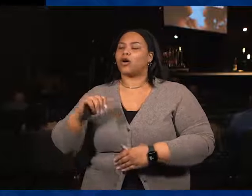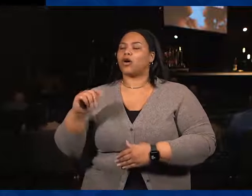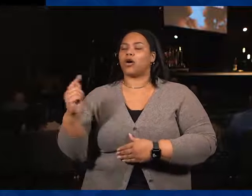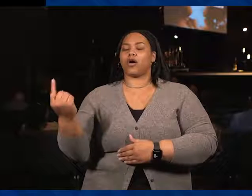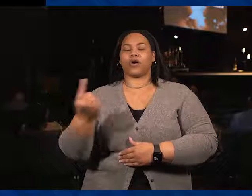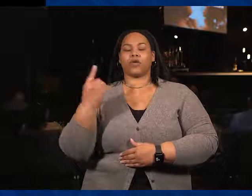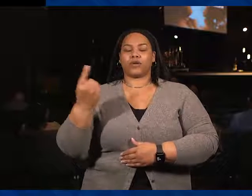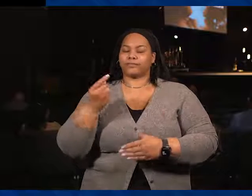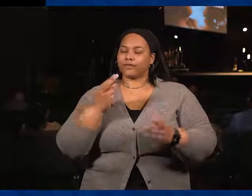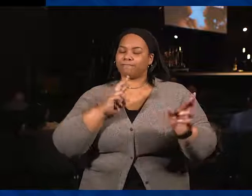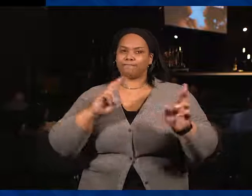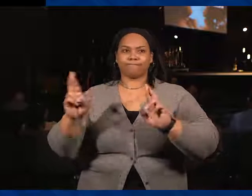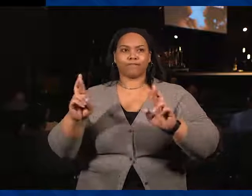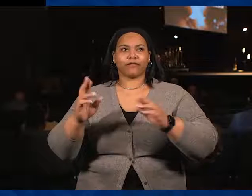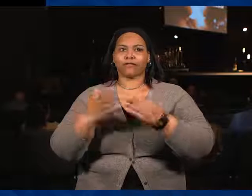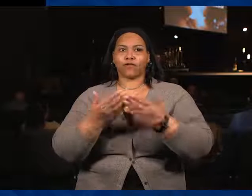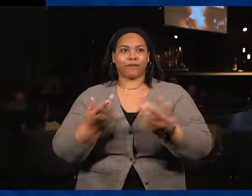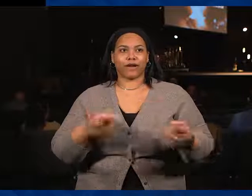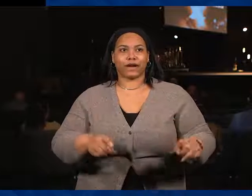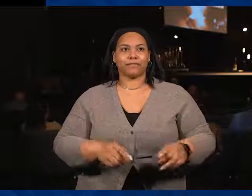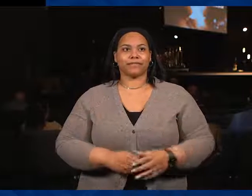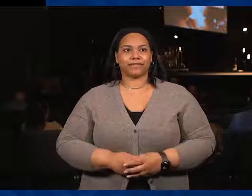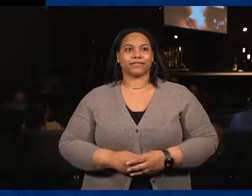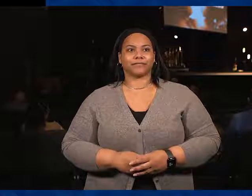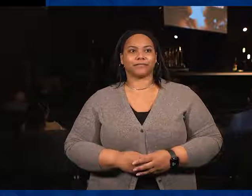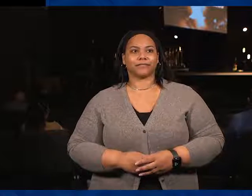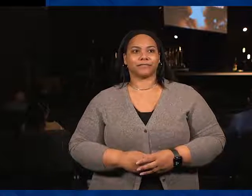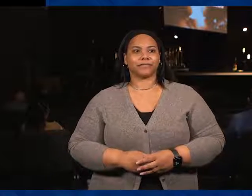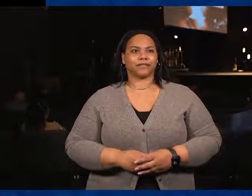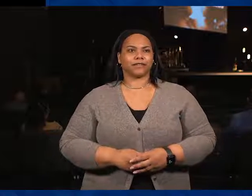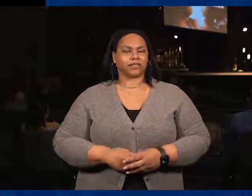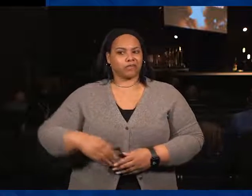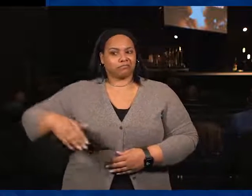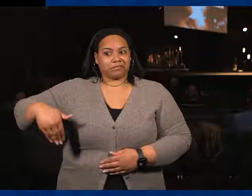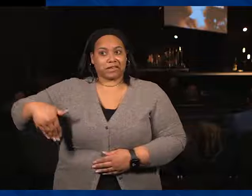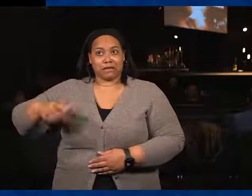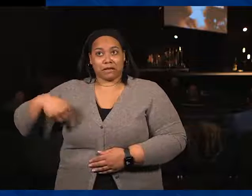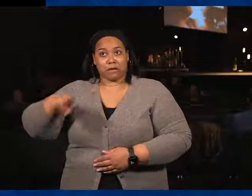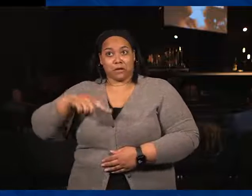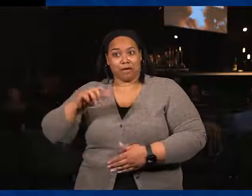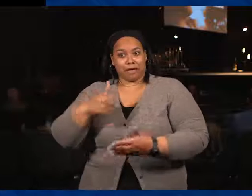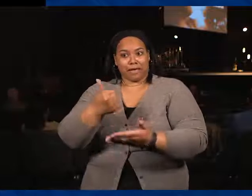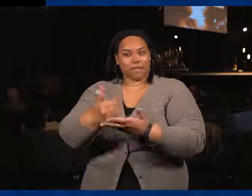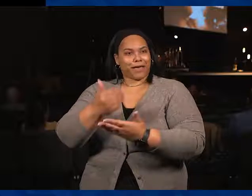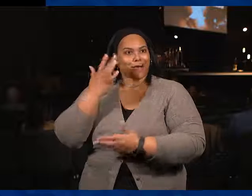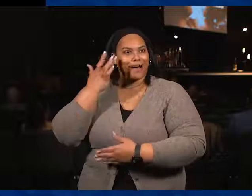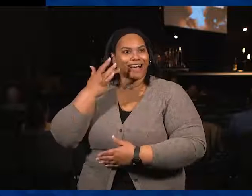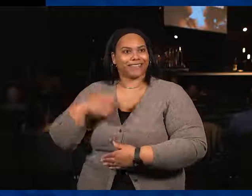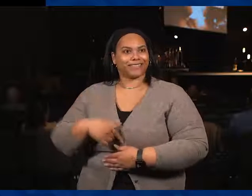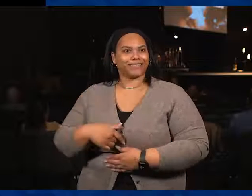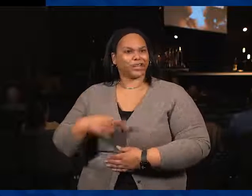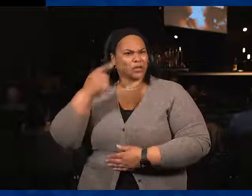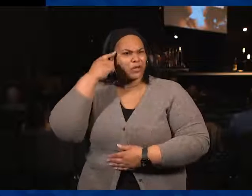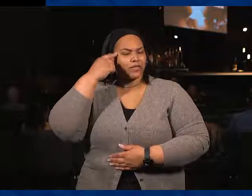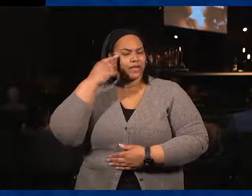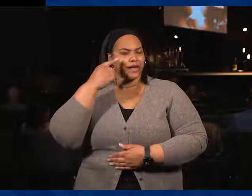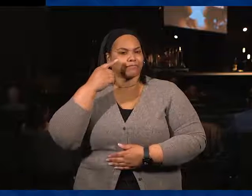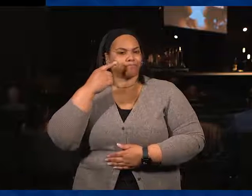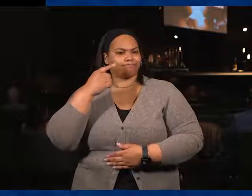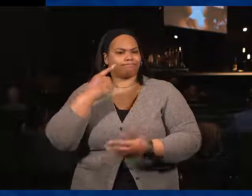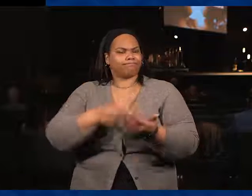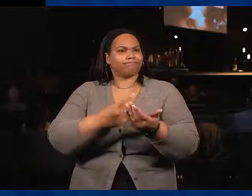desk. Somebody hasn't given an early amen in this sermon. You haven't wrote an amen in the chat because you still thinking I'm talking about